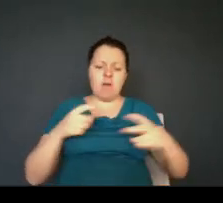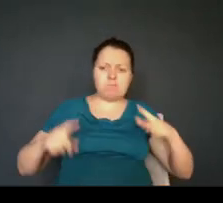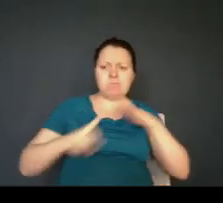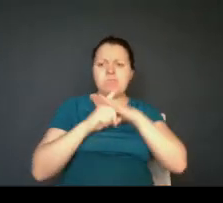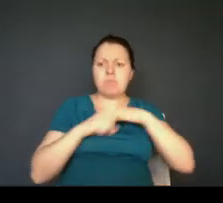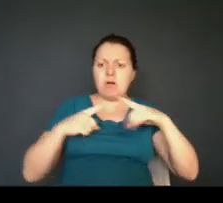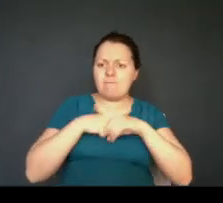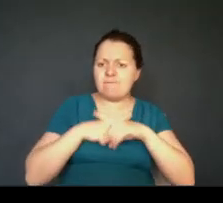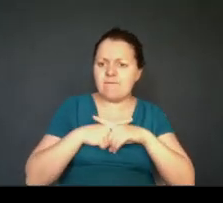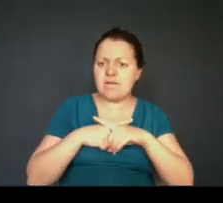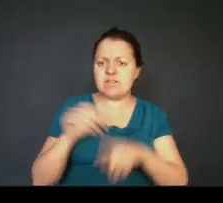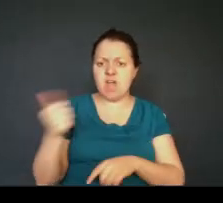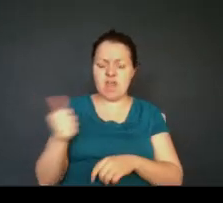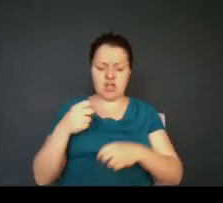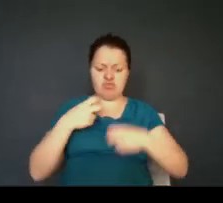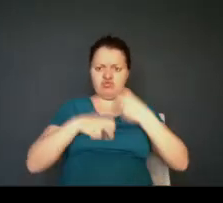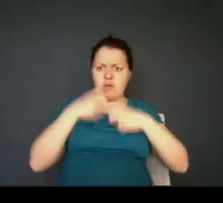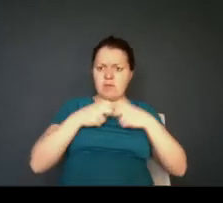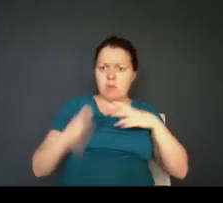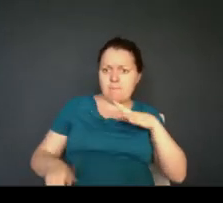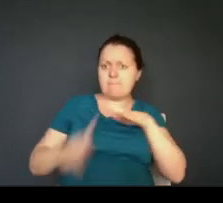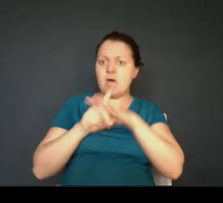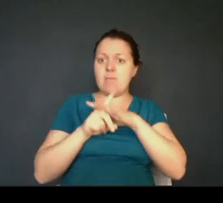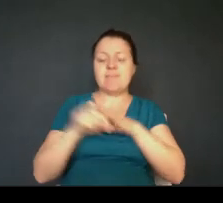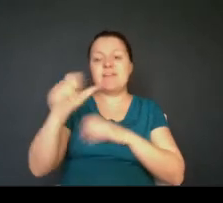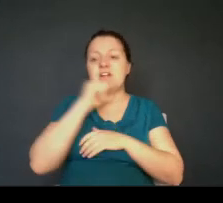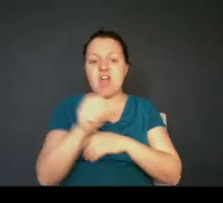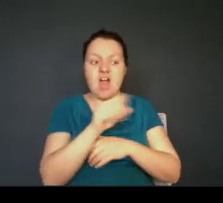have besides the actual dragon?